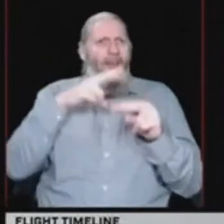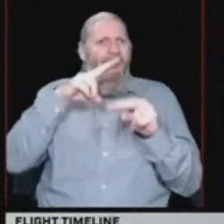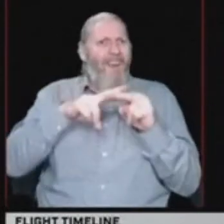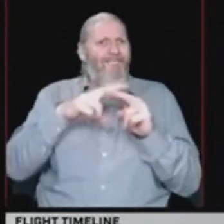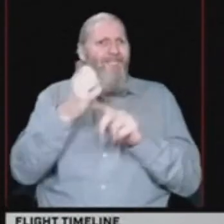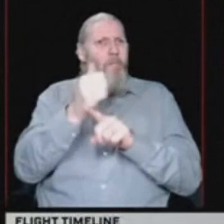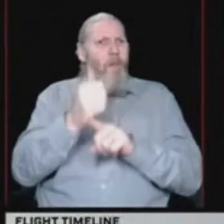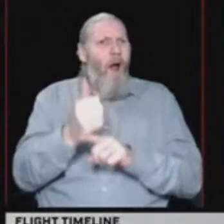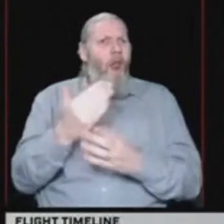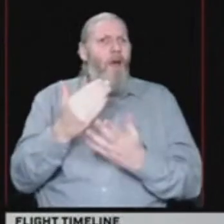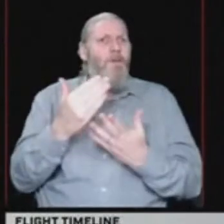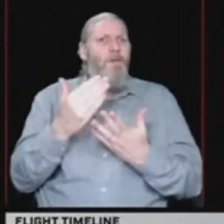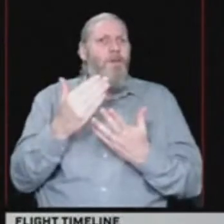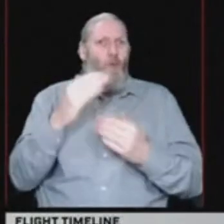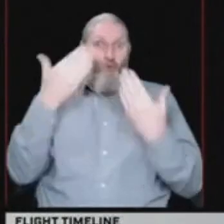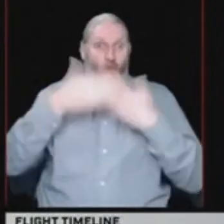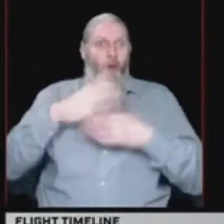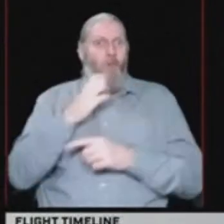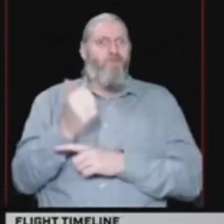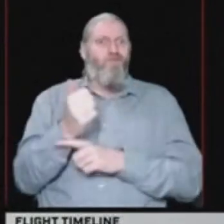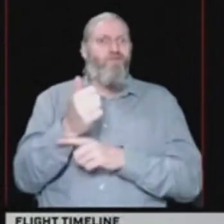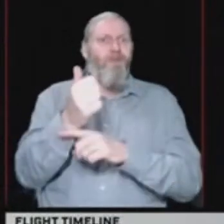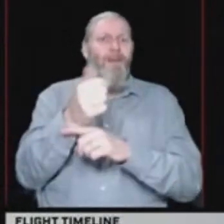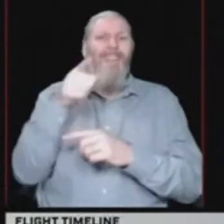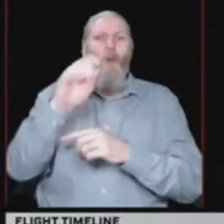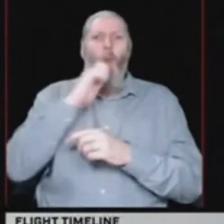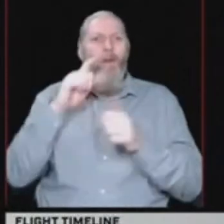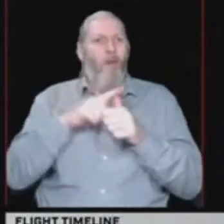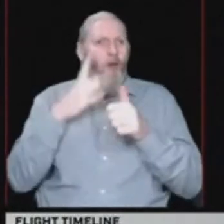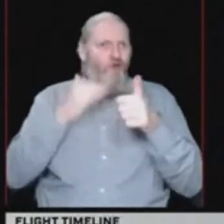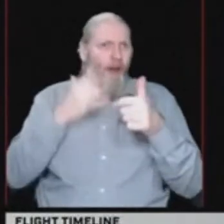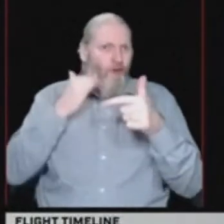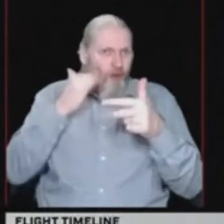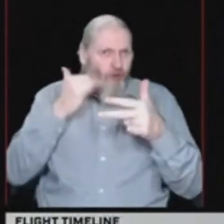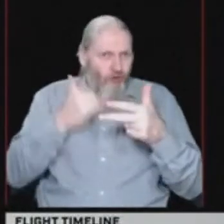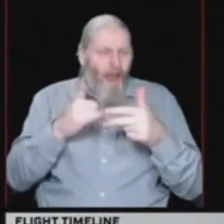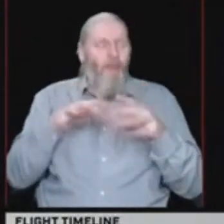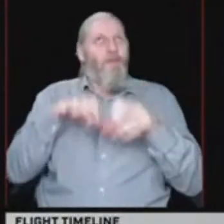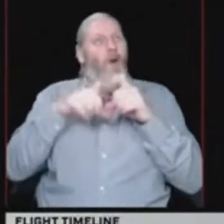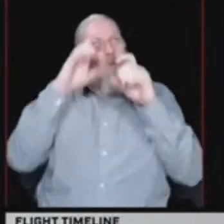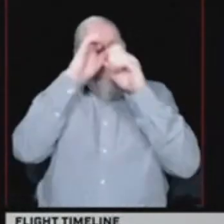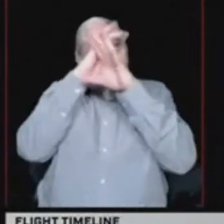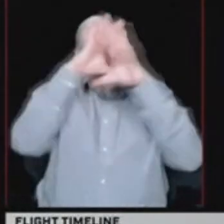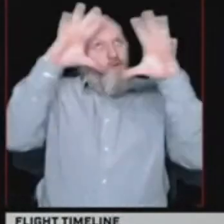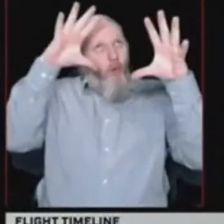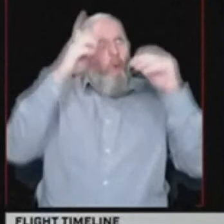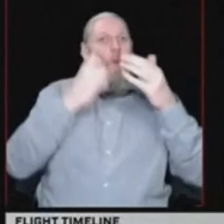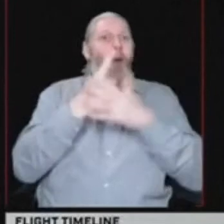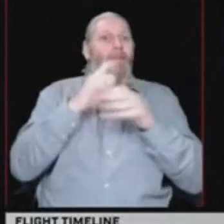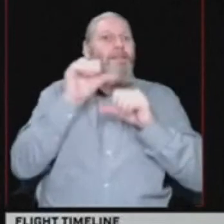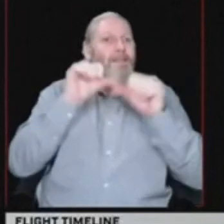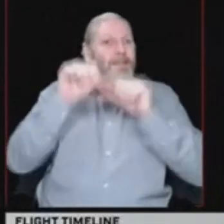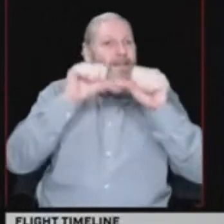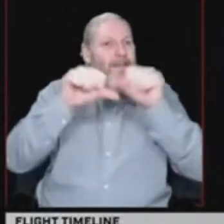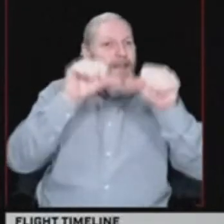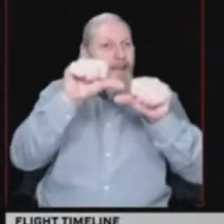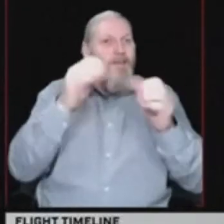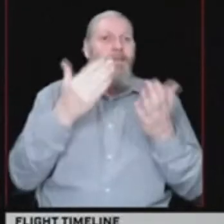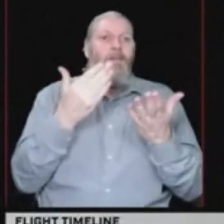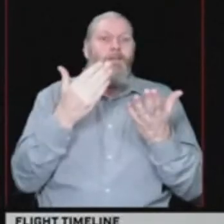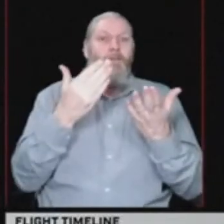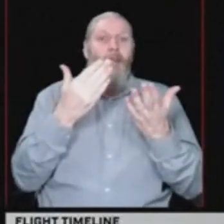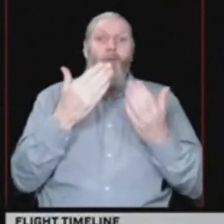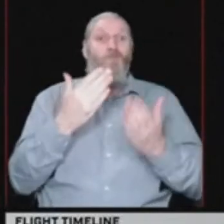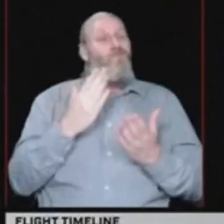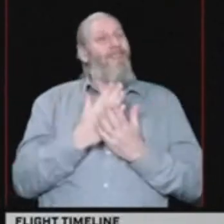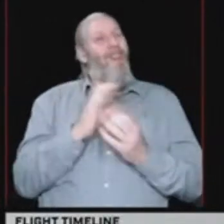evening. He will have run through this, has done it, of course, in reality as well, so it's not just a sort of in principle thing. And that visualization,